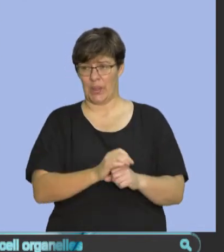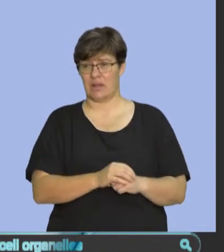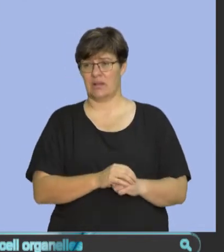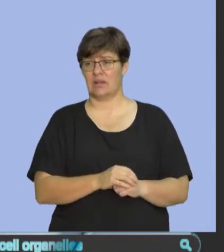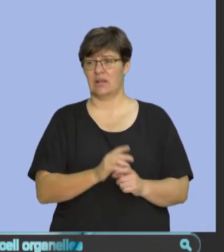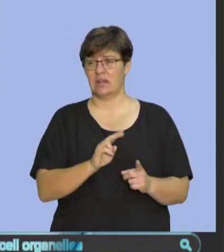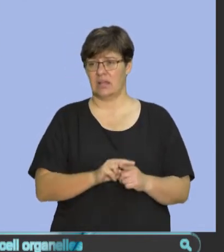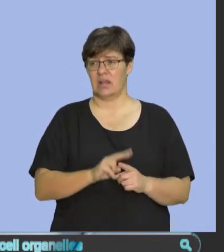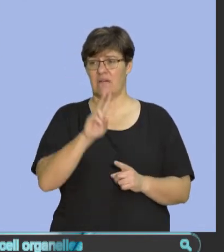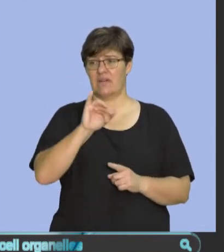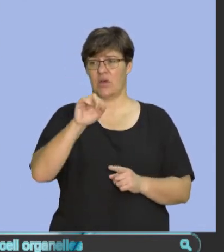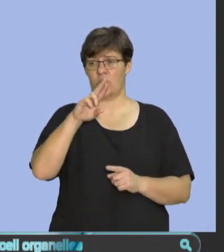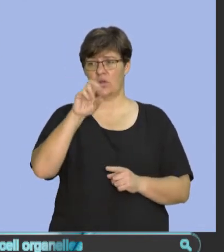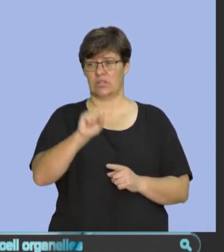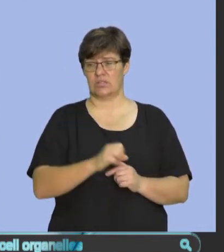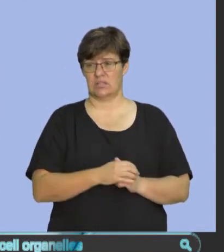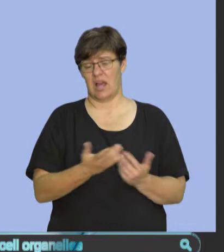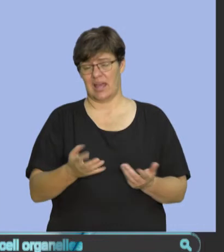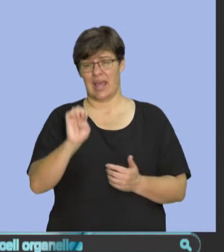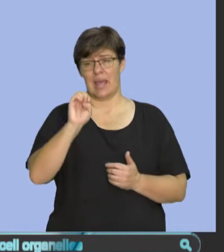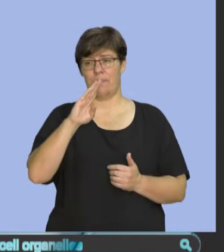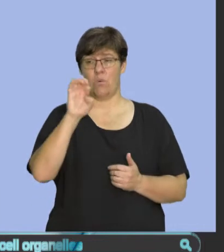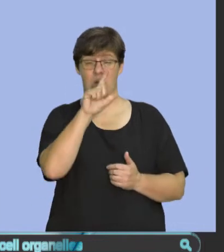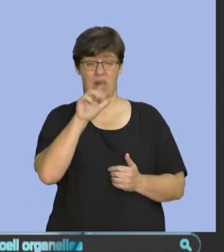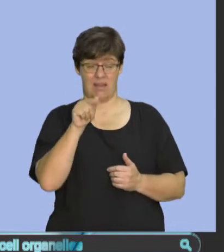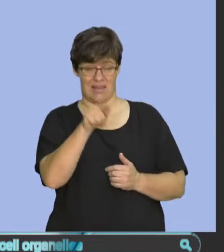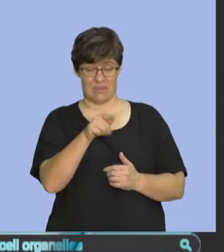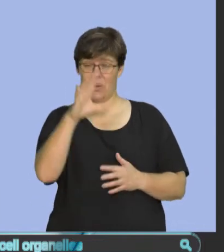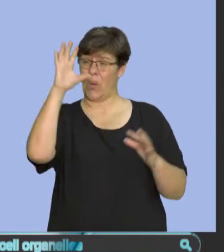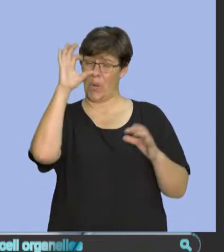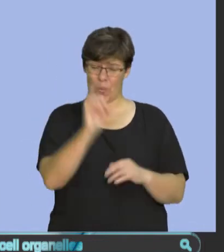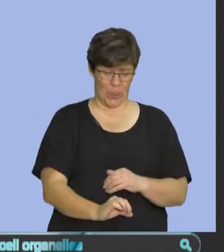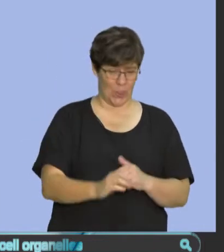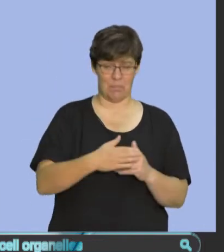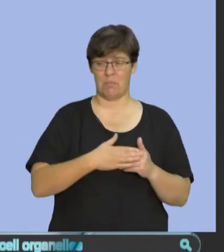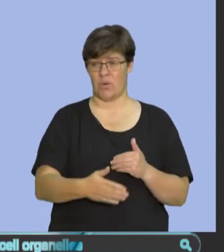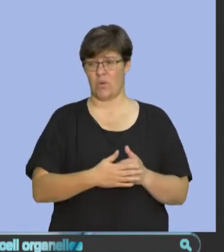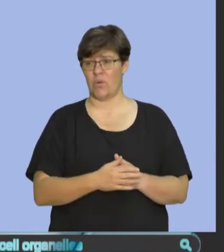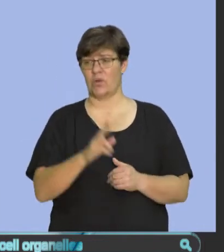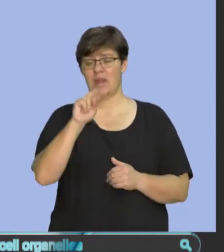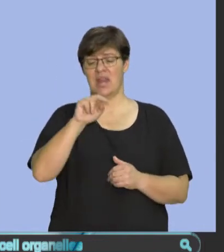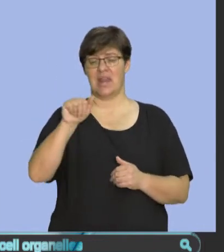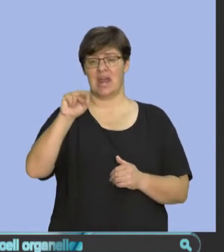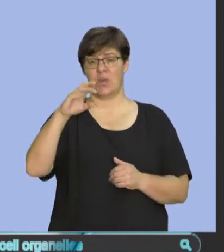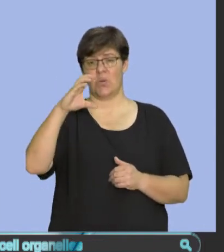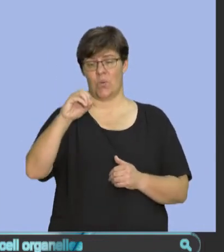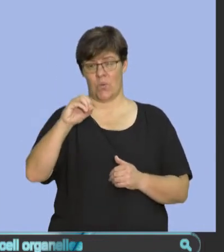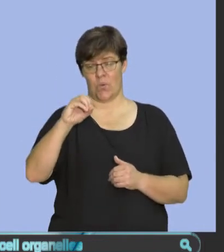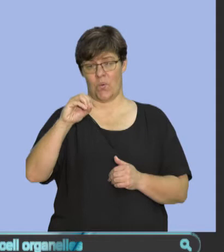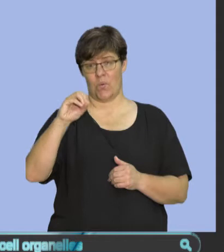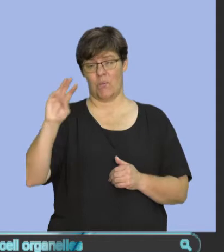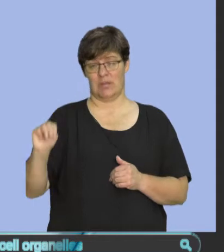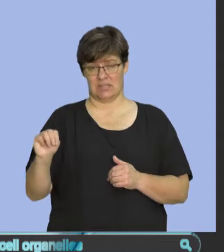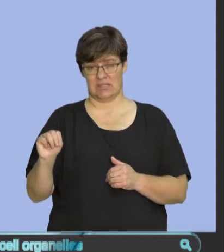viruses, which are significantly smaller, and these are now in nanometers that can be scaled up